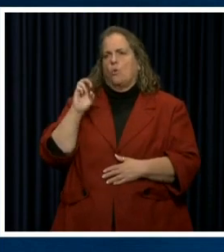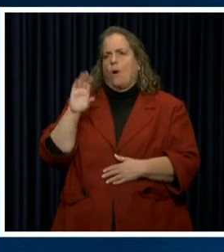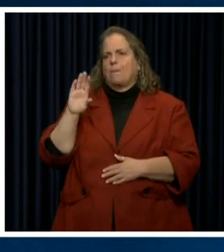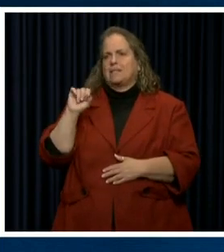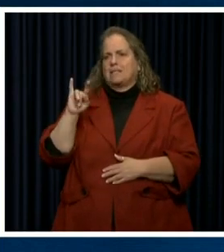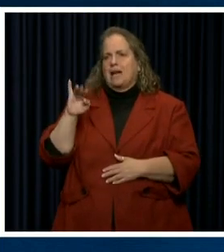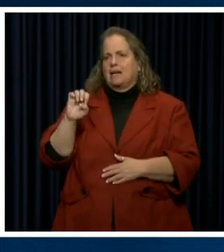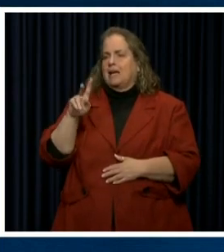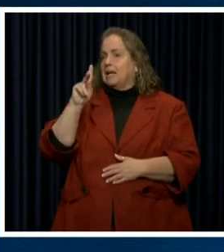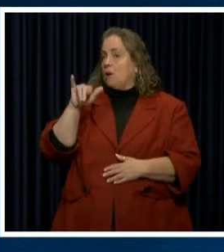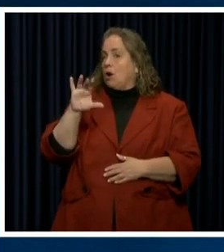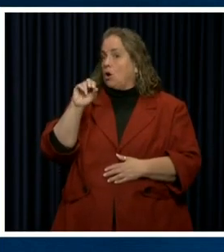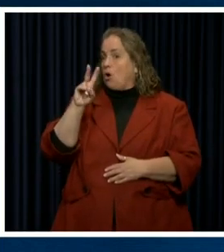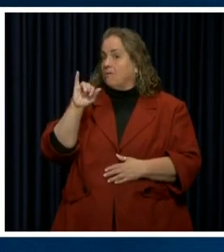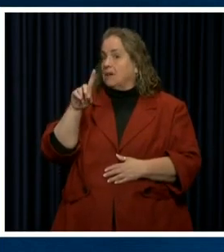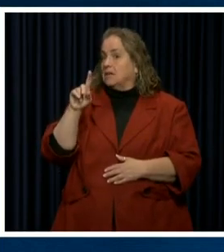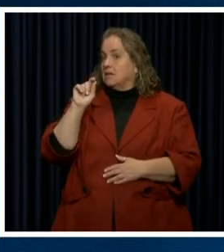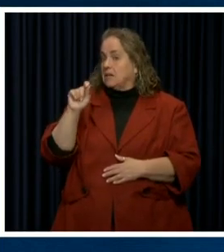right?